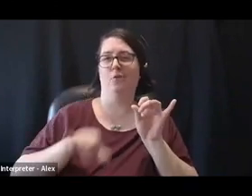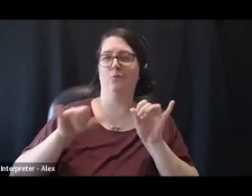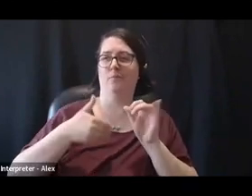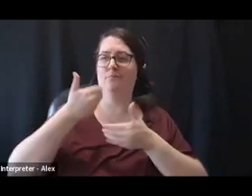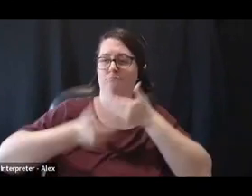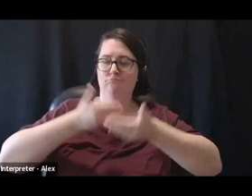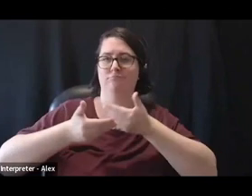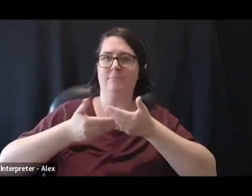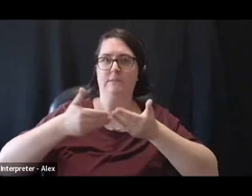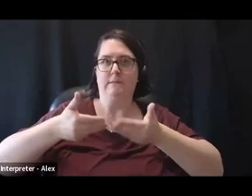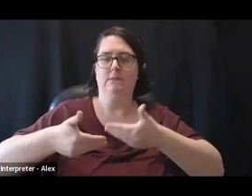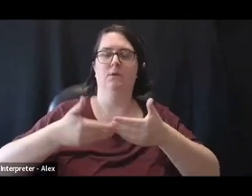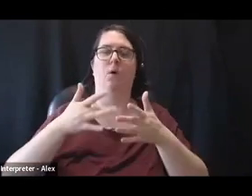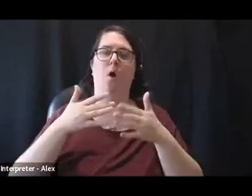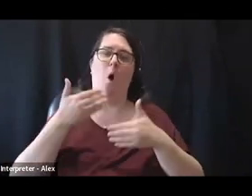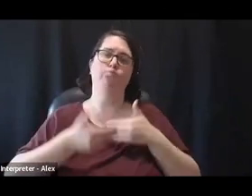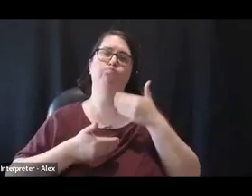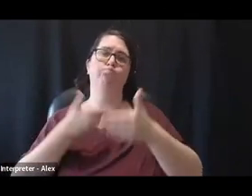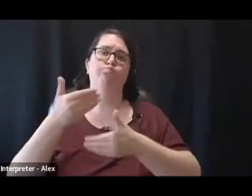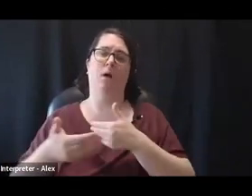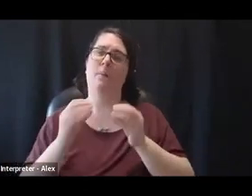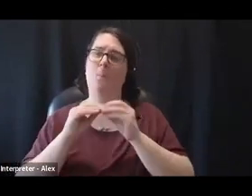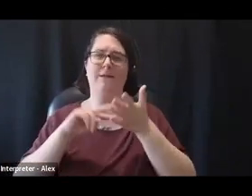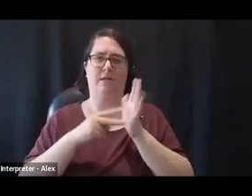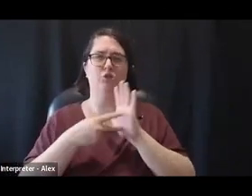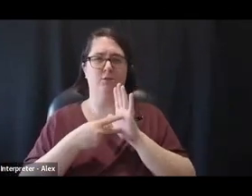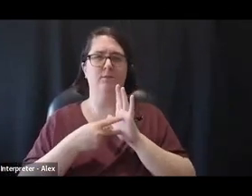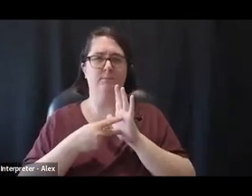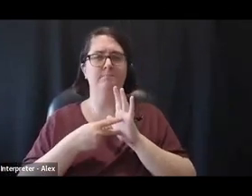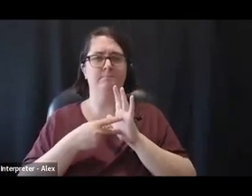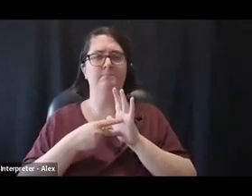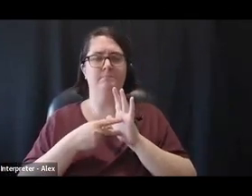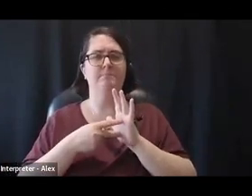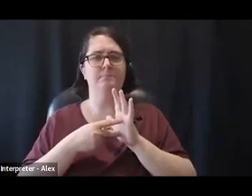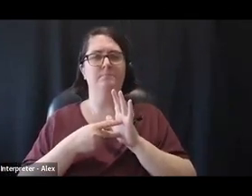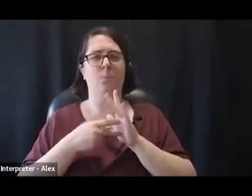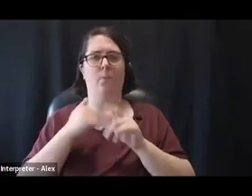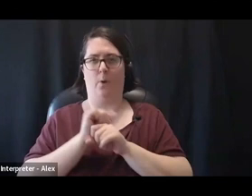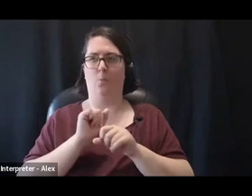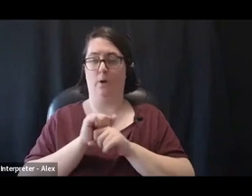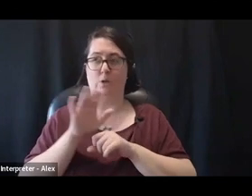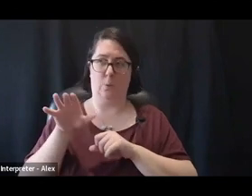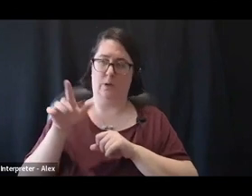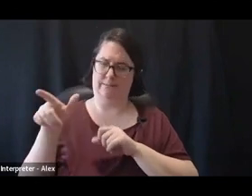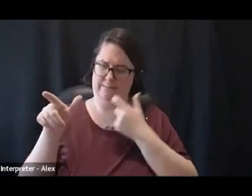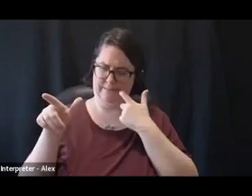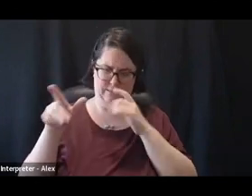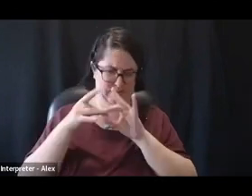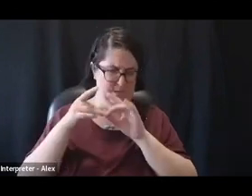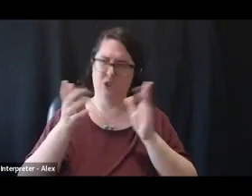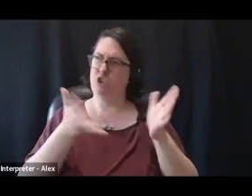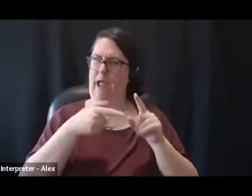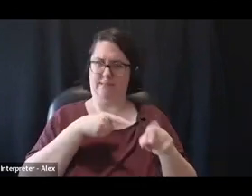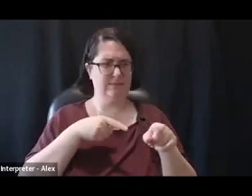work, and maybe having more intention with the things that we work. So Anju, you were sharing in the chat